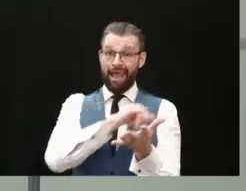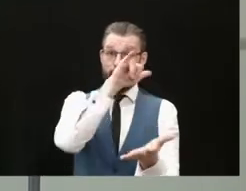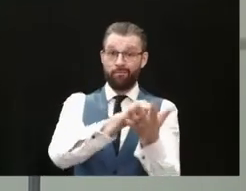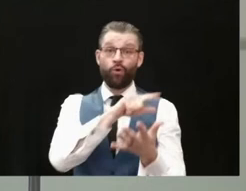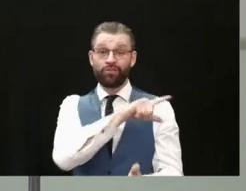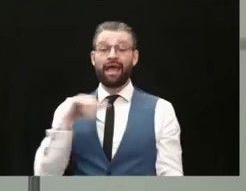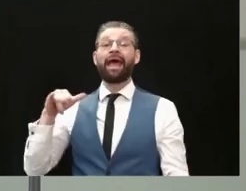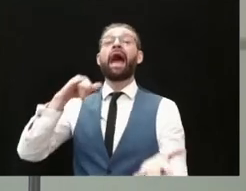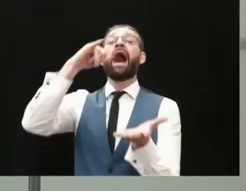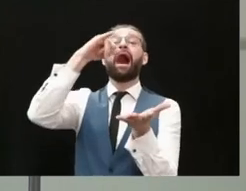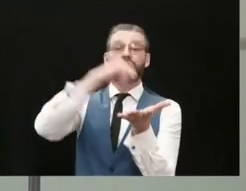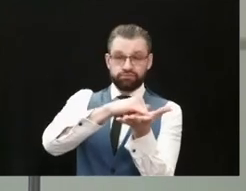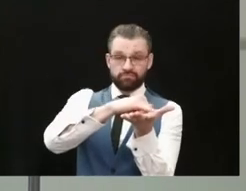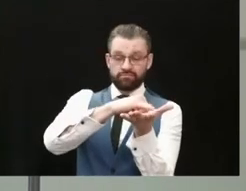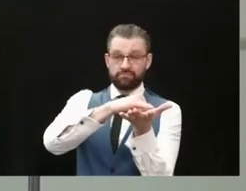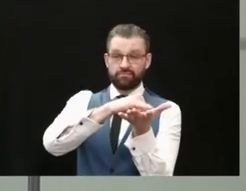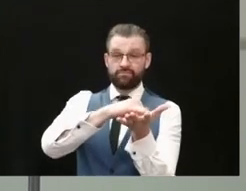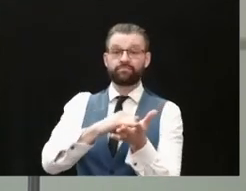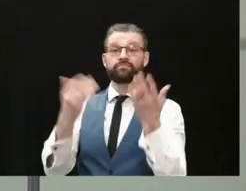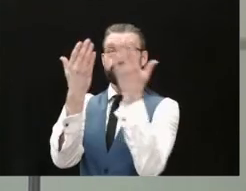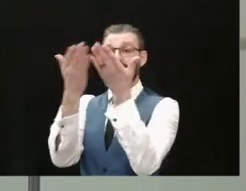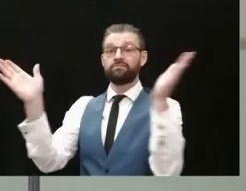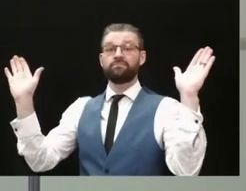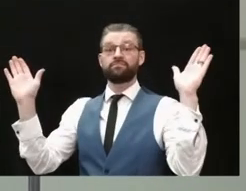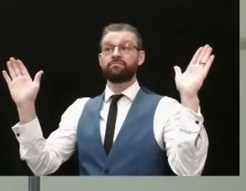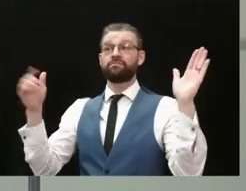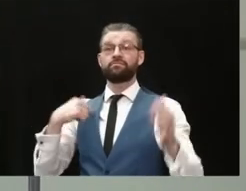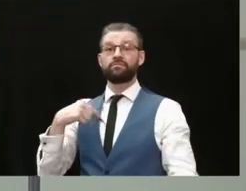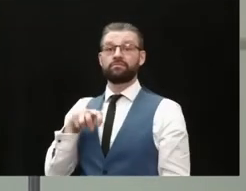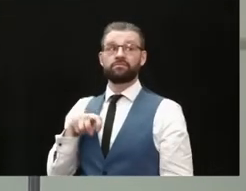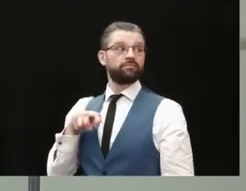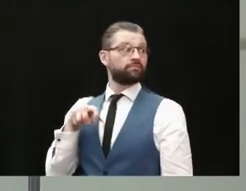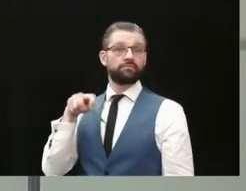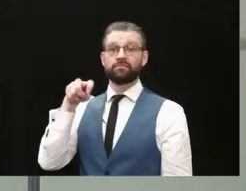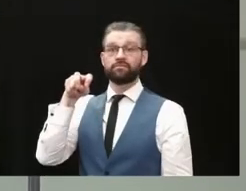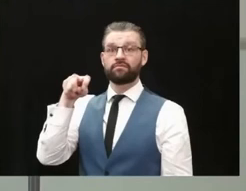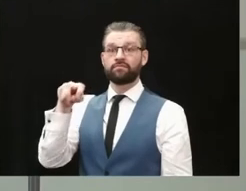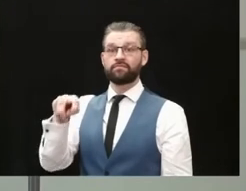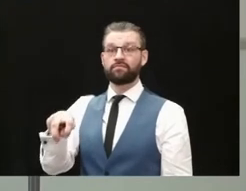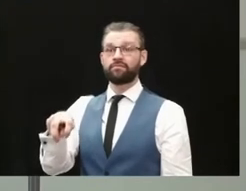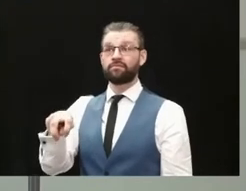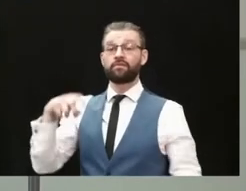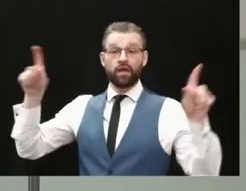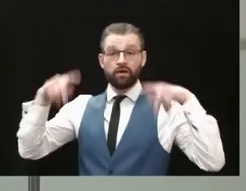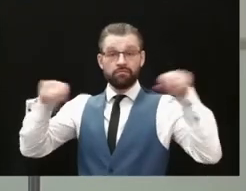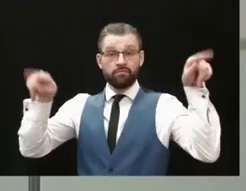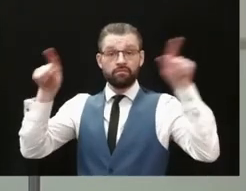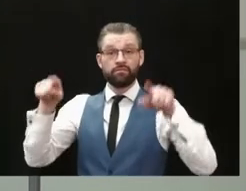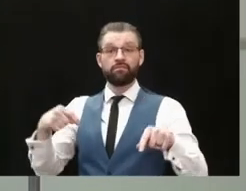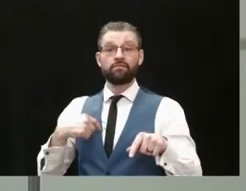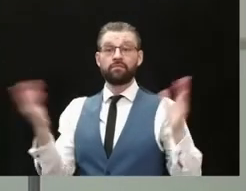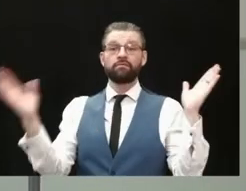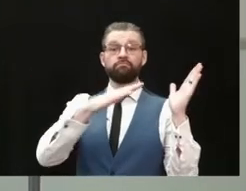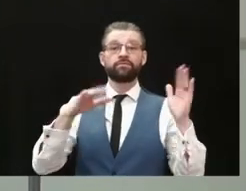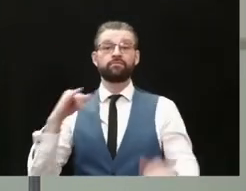plane landed on the runway, and they opened the door. We got out, the props were still running. They closed the door and